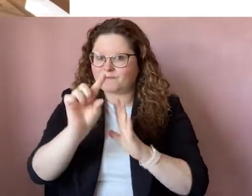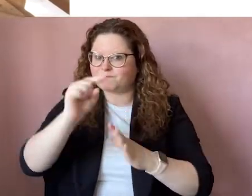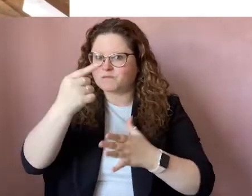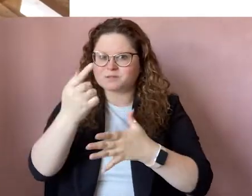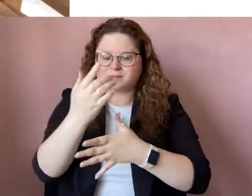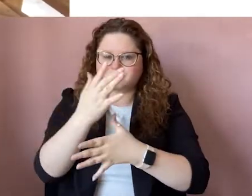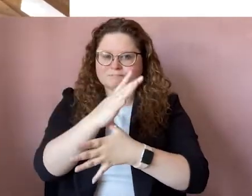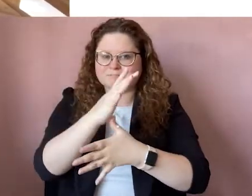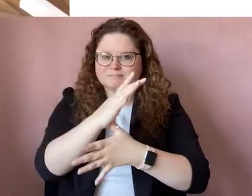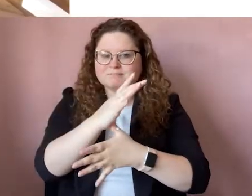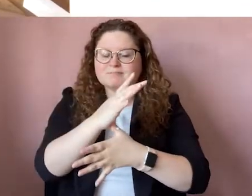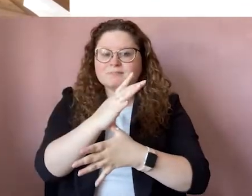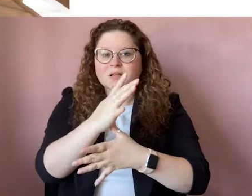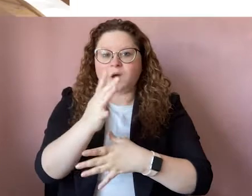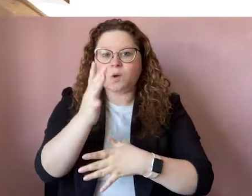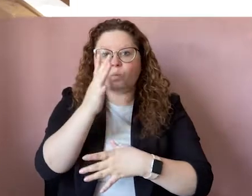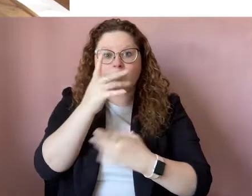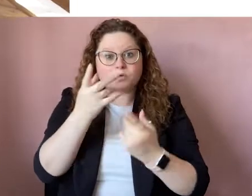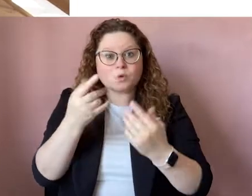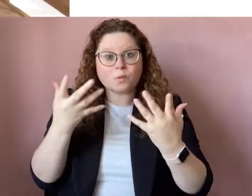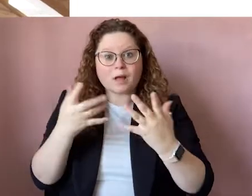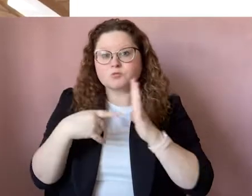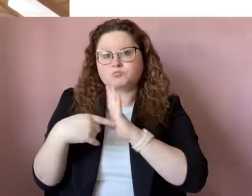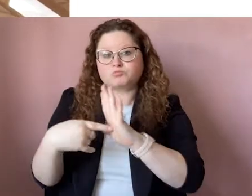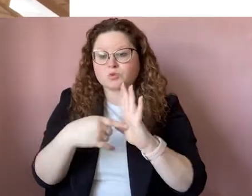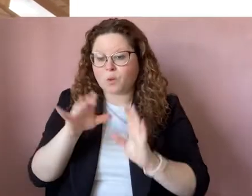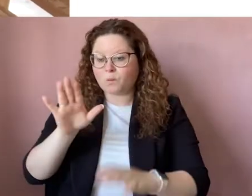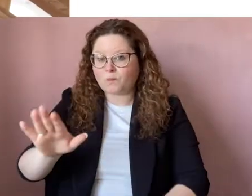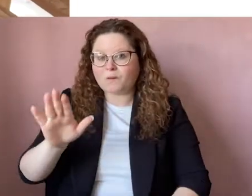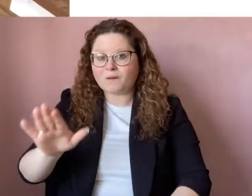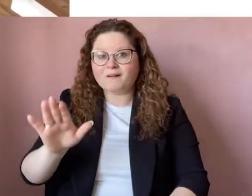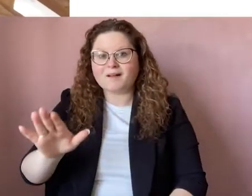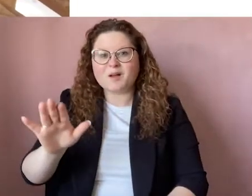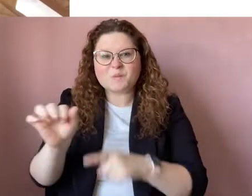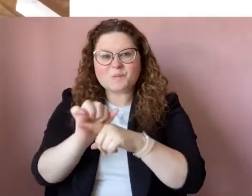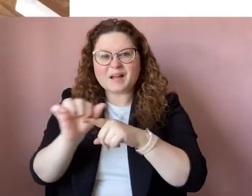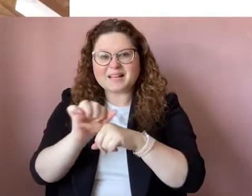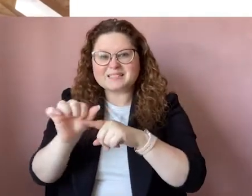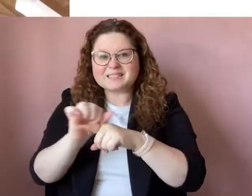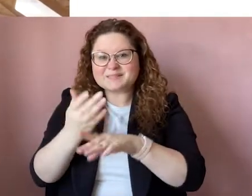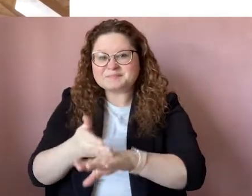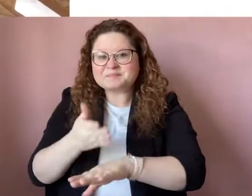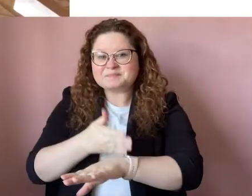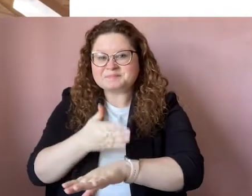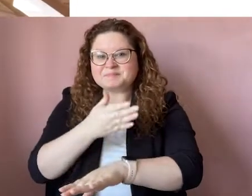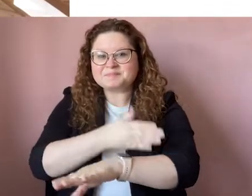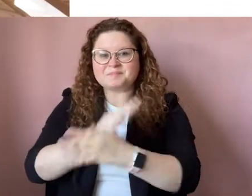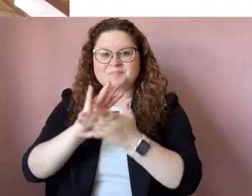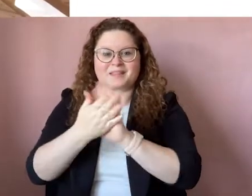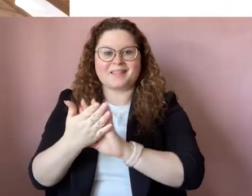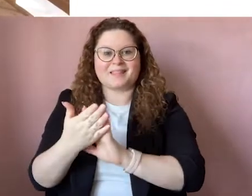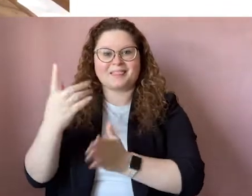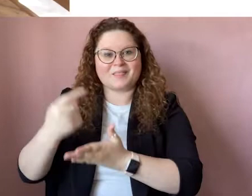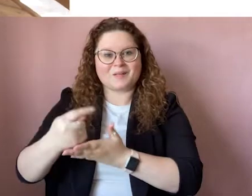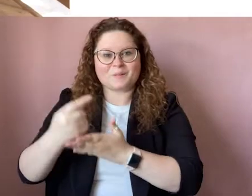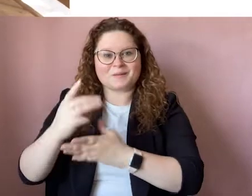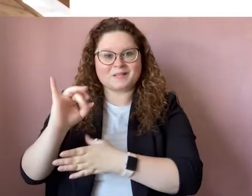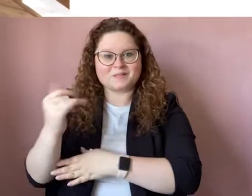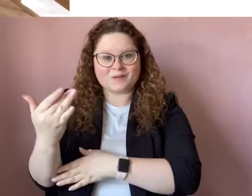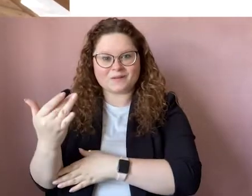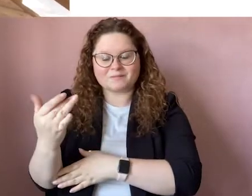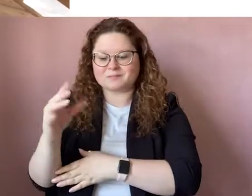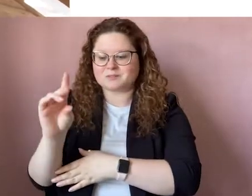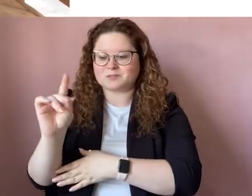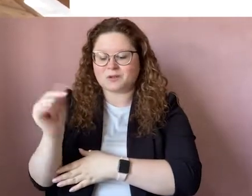follow along with her journey of becoming an assisted therapy dog for the office, and as well as some best practices and tips and tricks